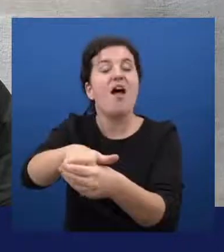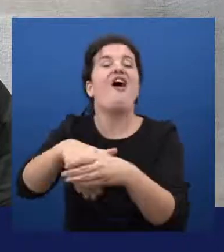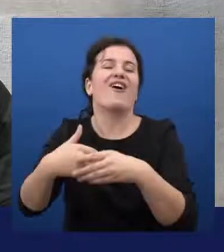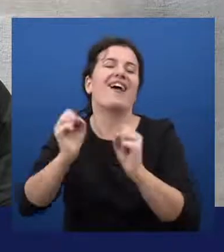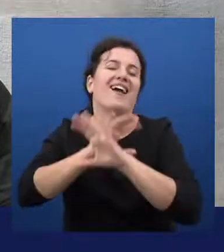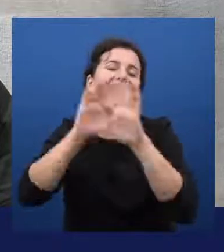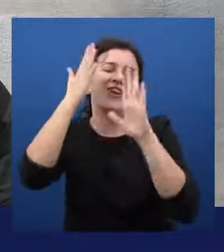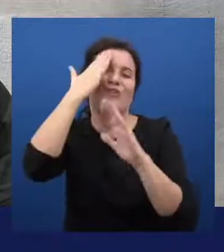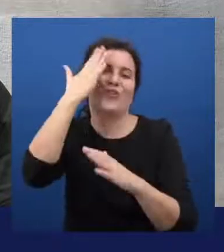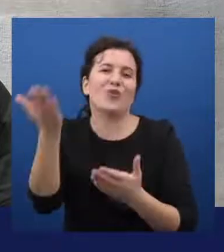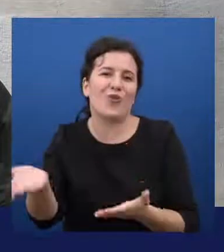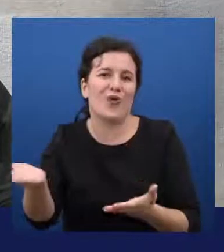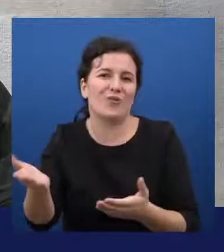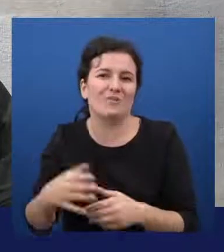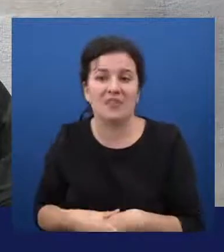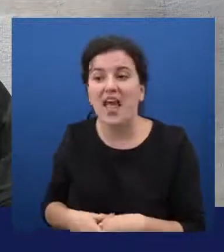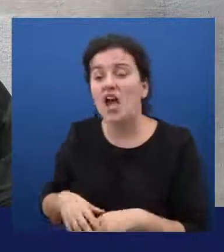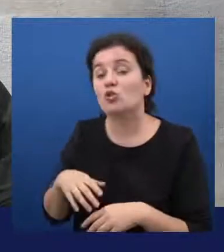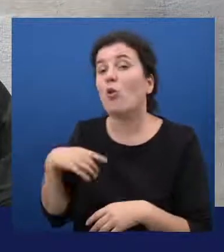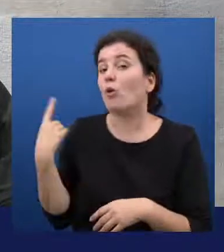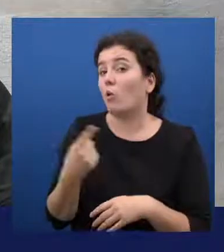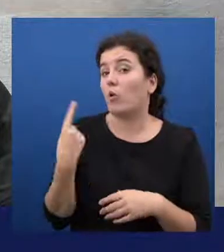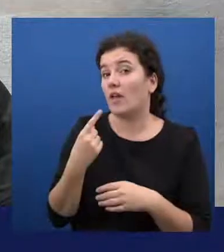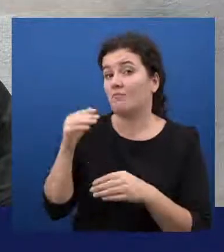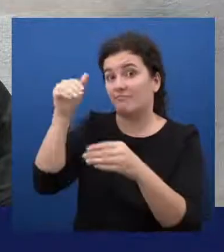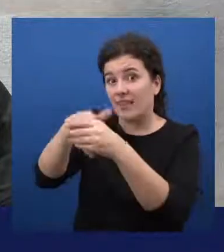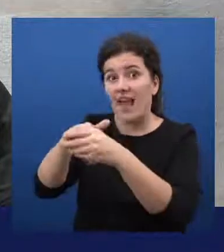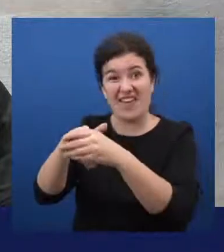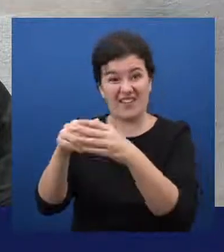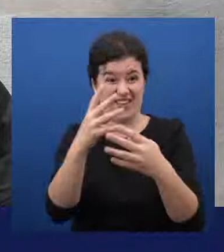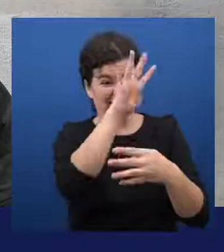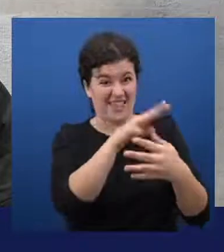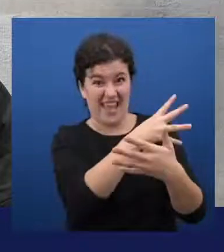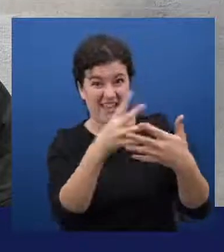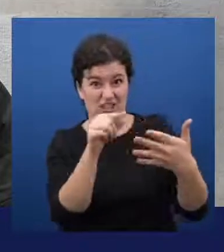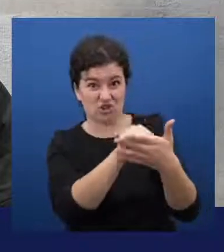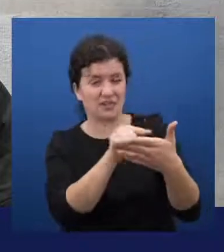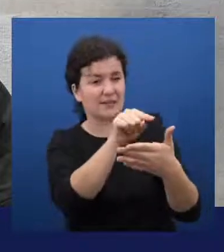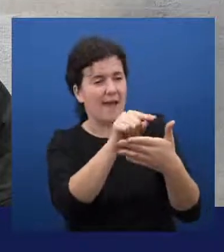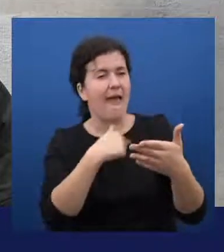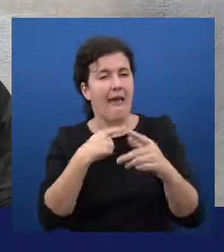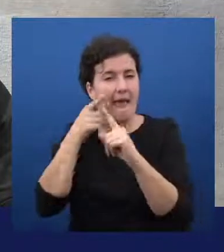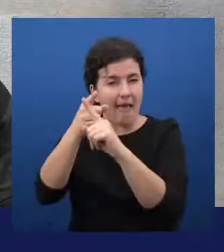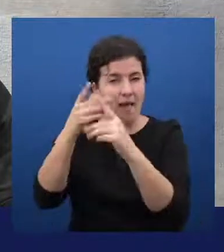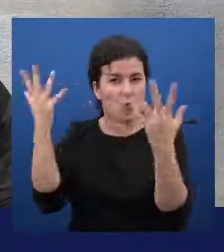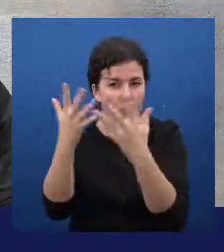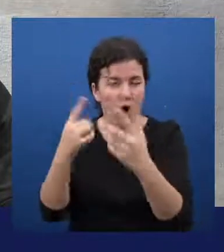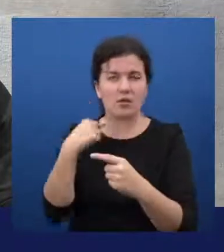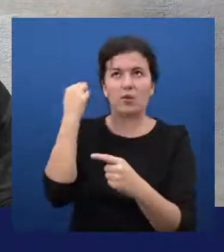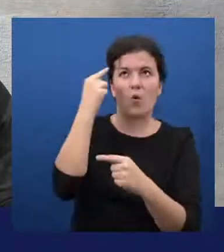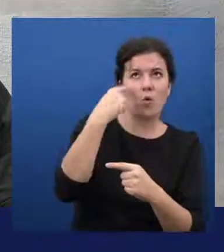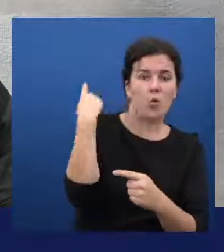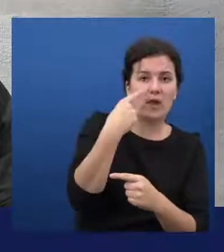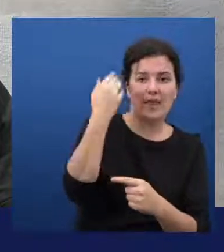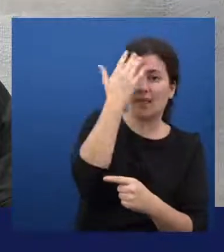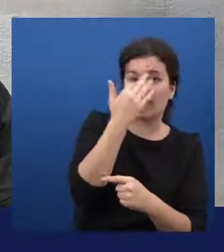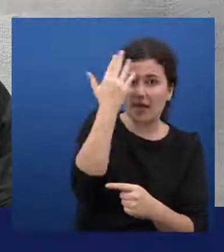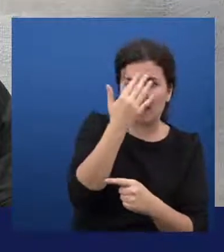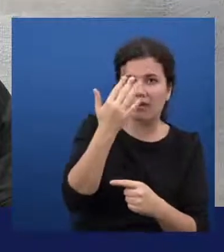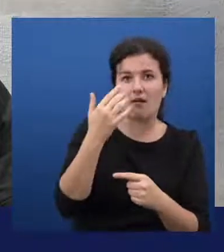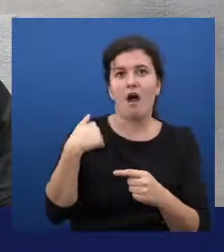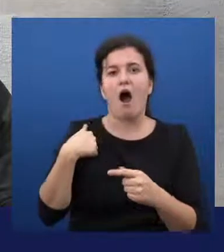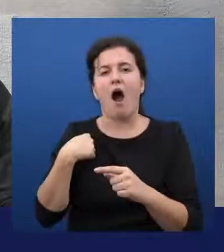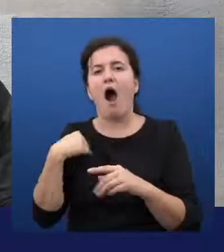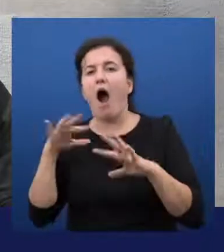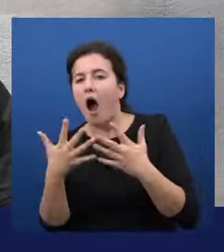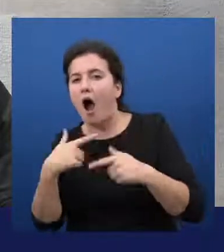label, this is what we were thinking, this is what we, our approach, that also tells you all the things they weren't doing. So when you're